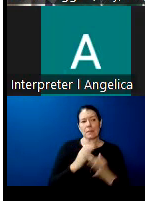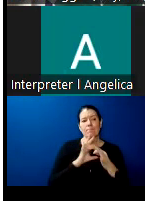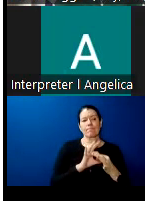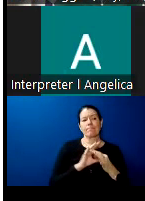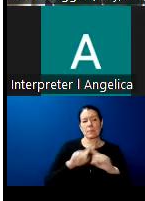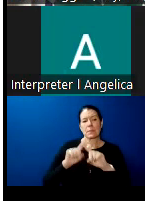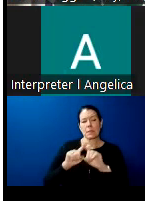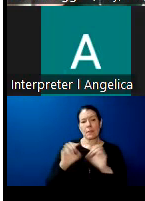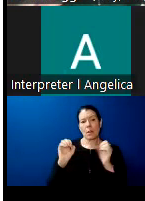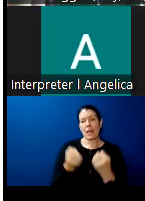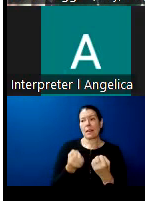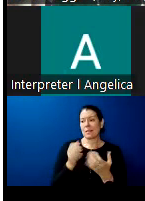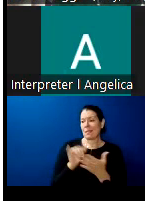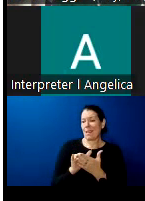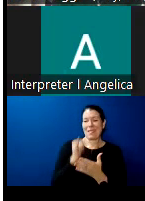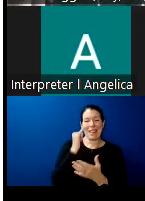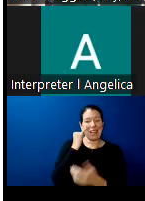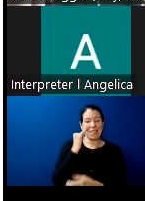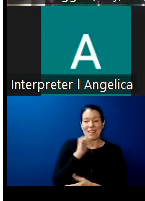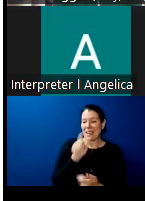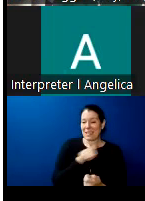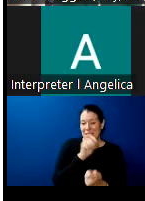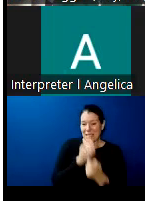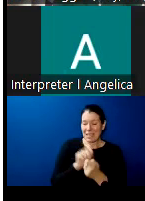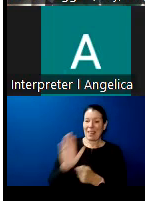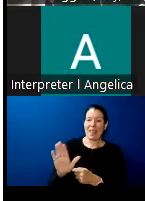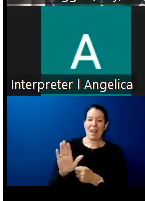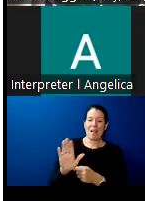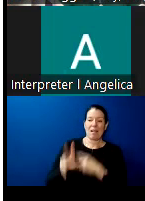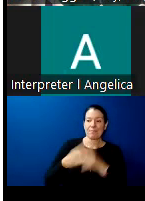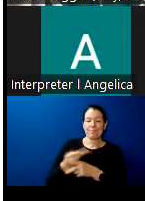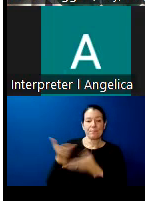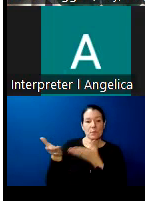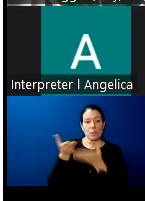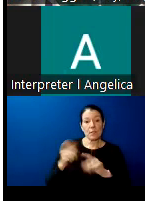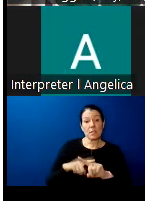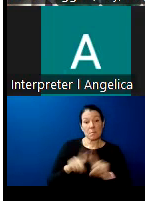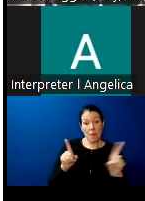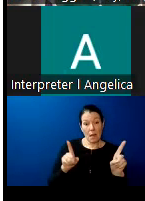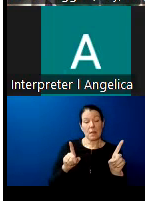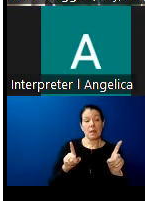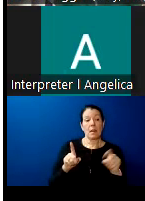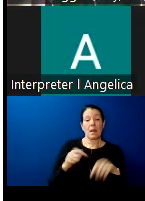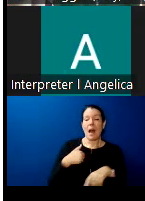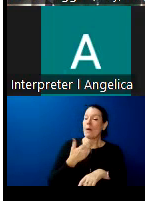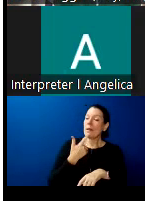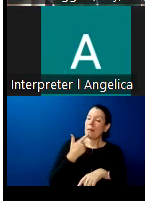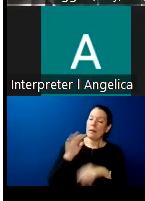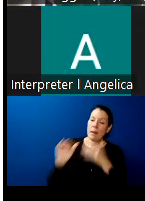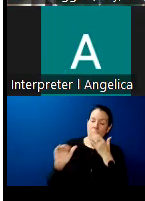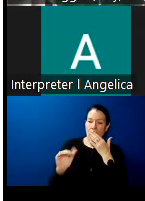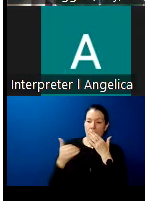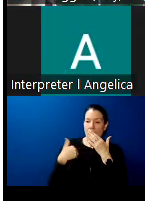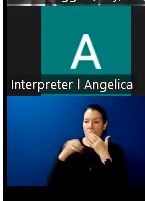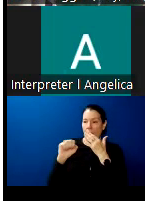organizations where even if it wasn't something that fell under their scope of services, at times I would reach out and be like, hey, I have a situation that's